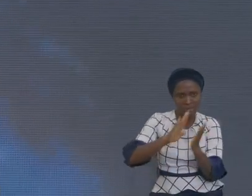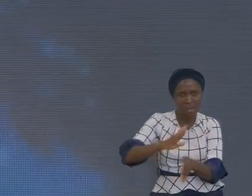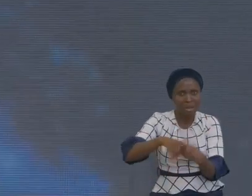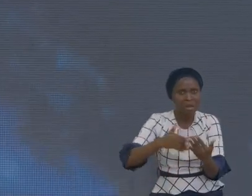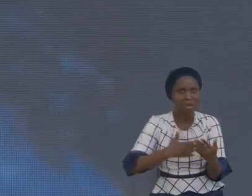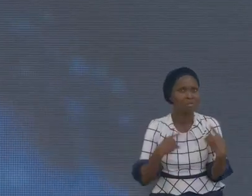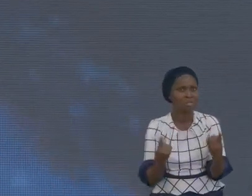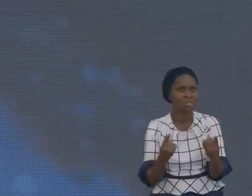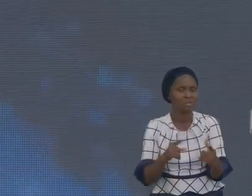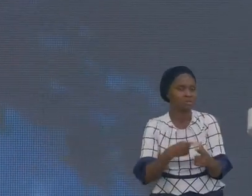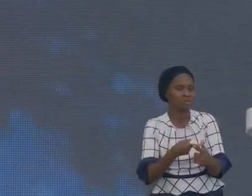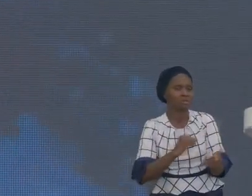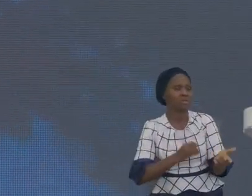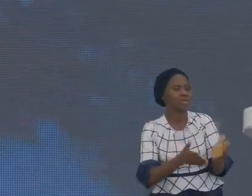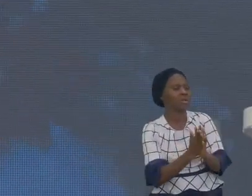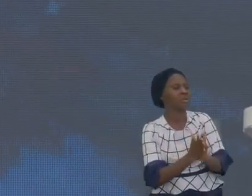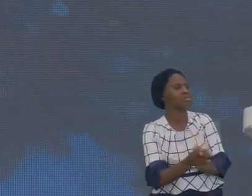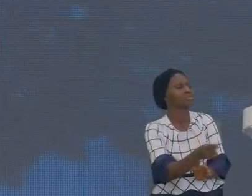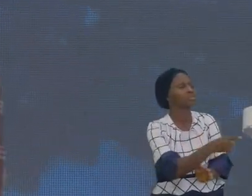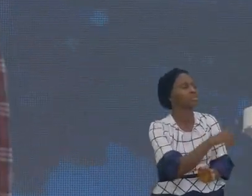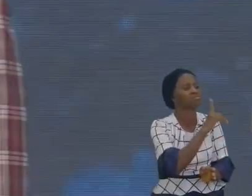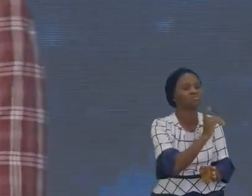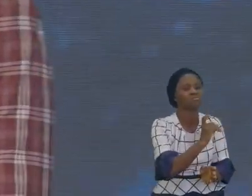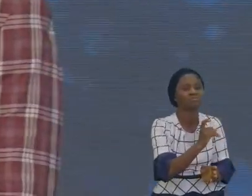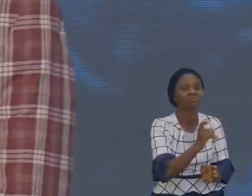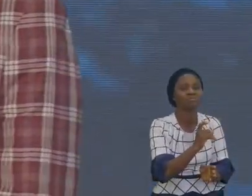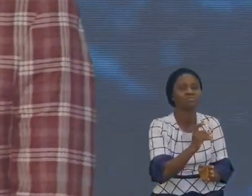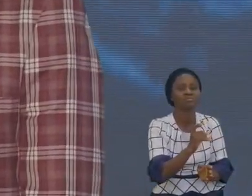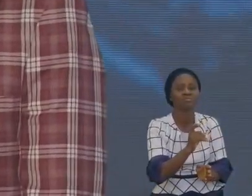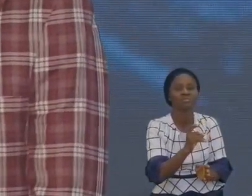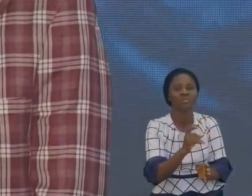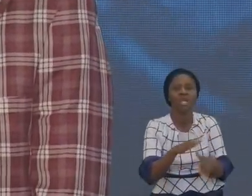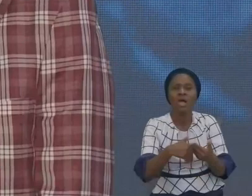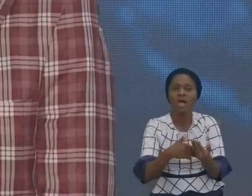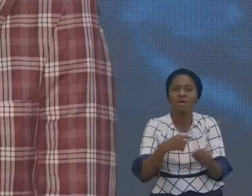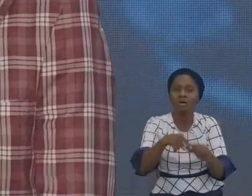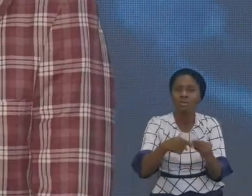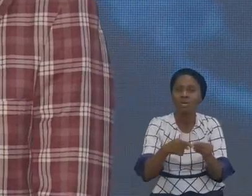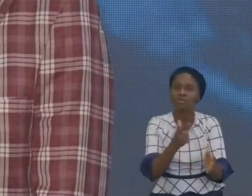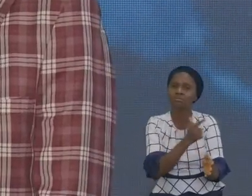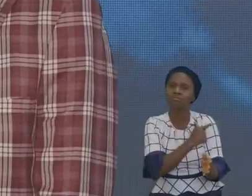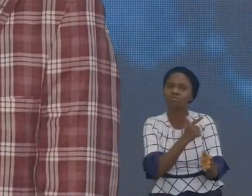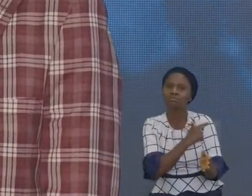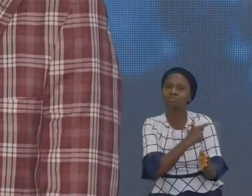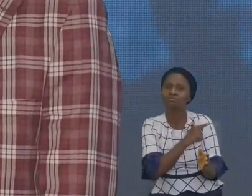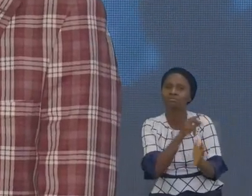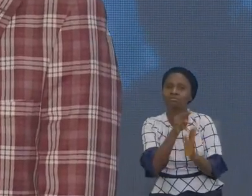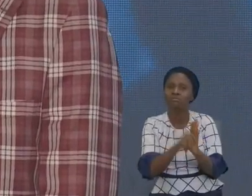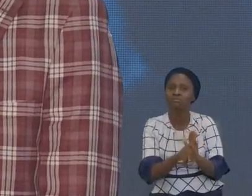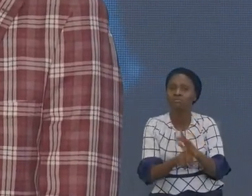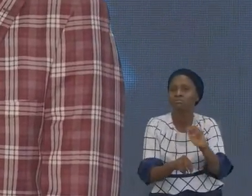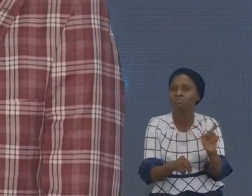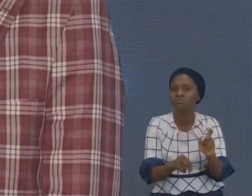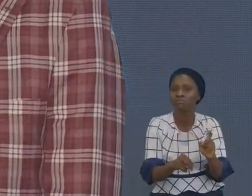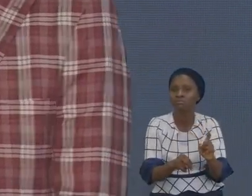idleness? He that knows to do good and does not do it to him, it's a sin.